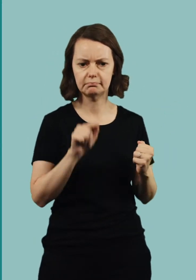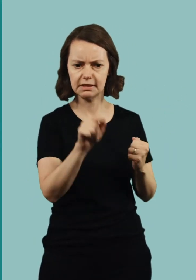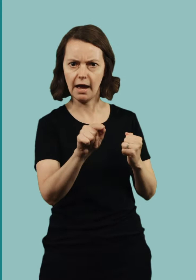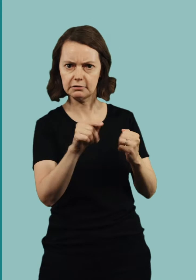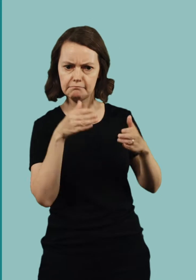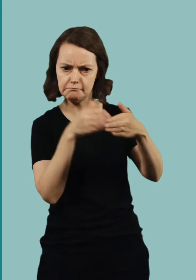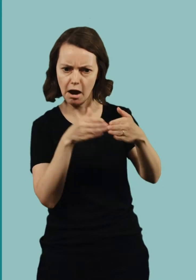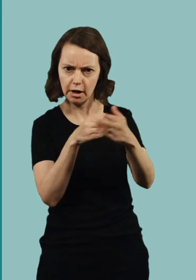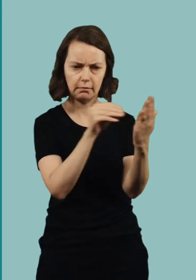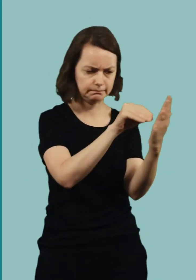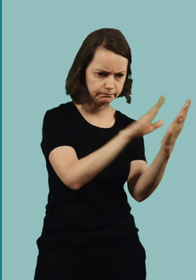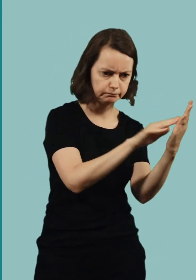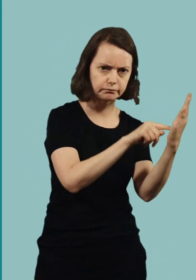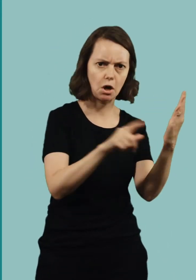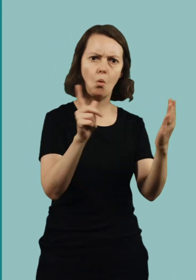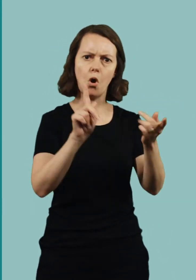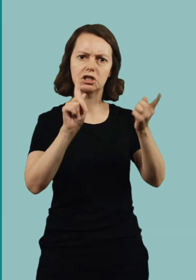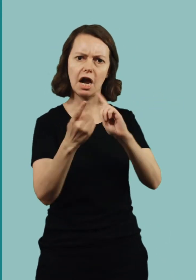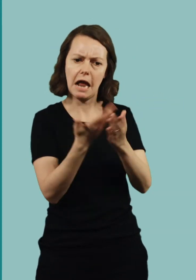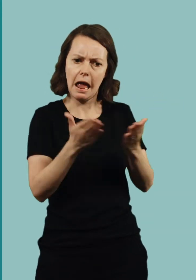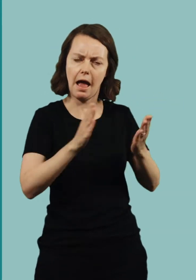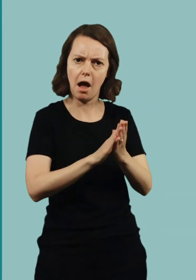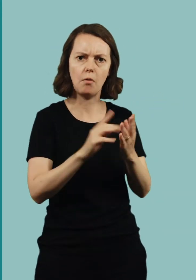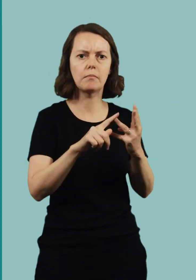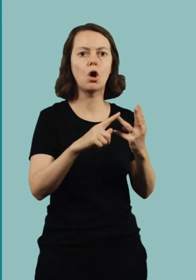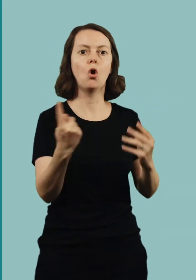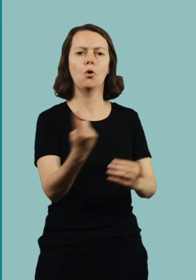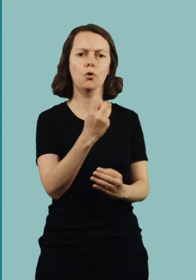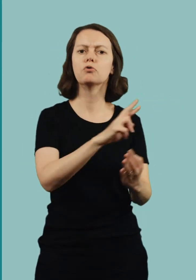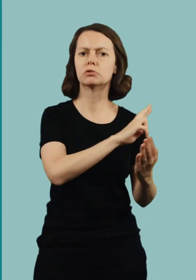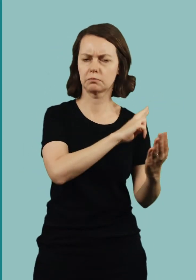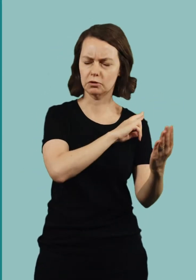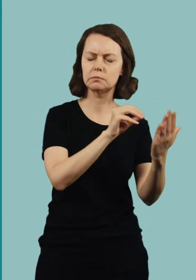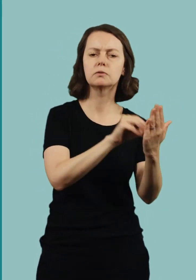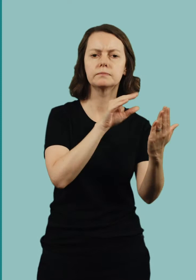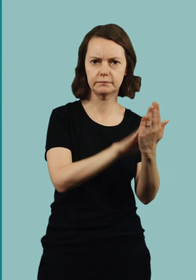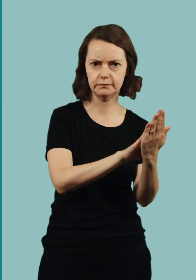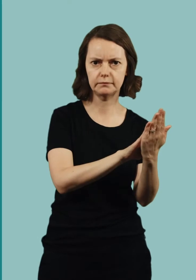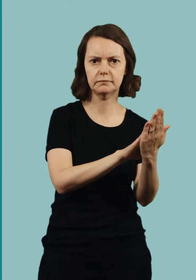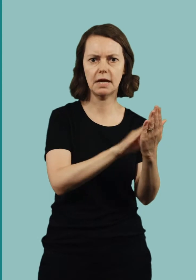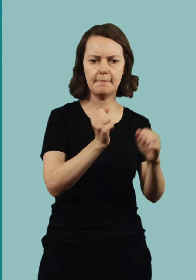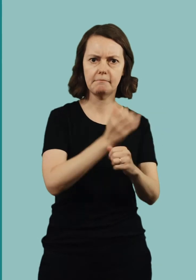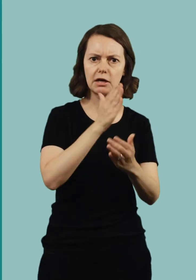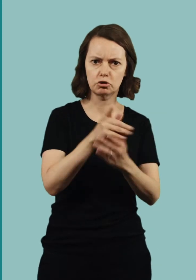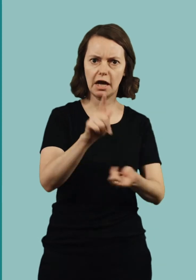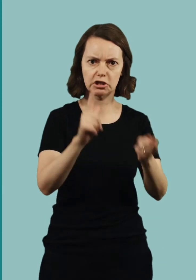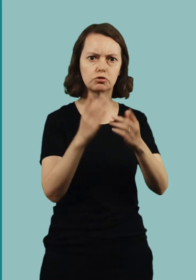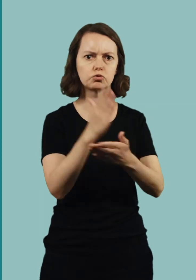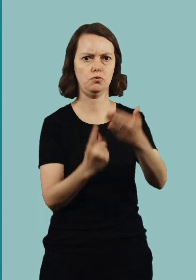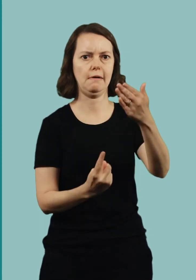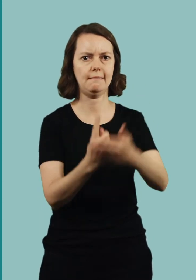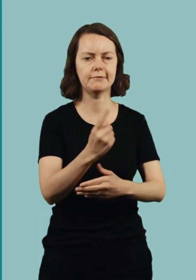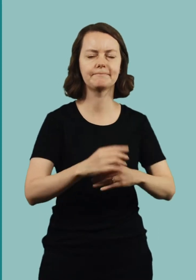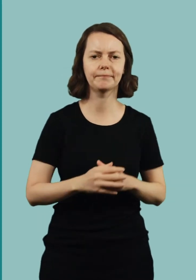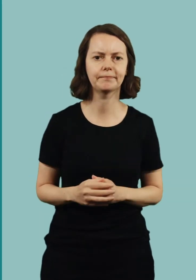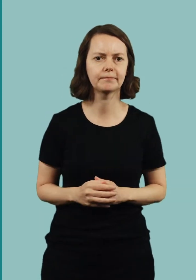includes identifying the barrier that needs to be resolved, the specific changes required, and who will ultimately be